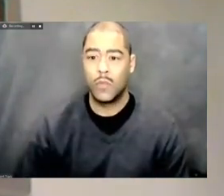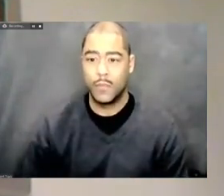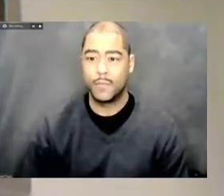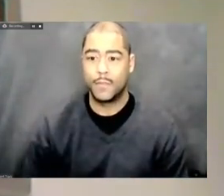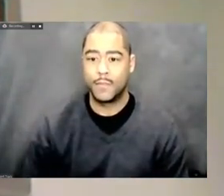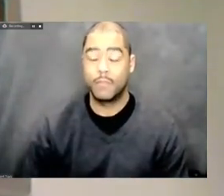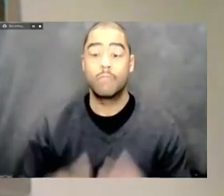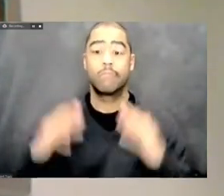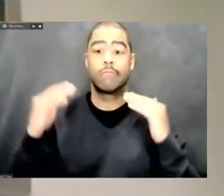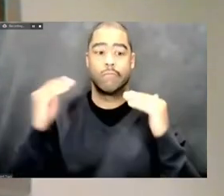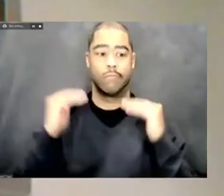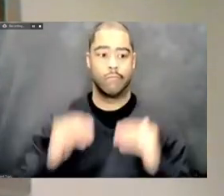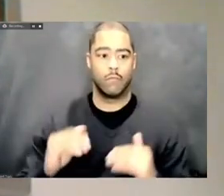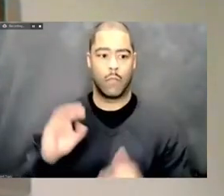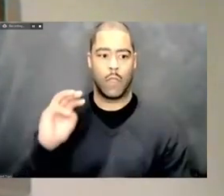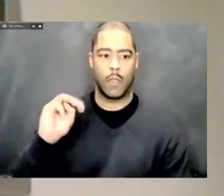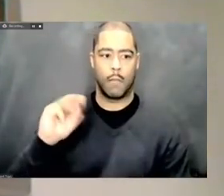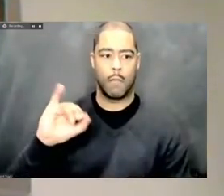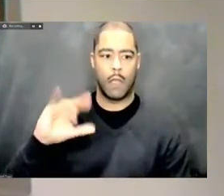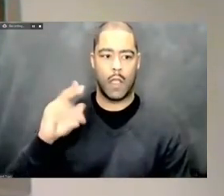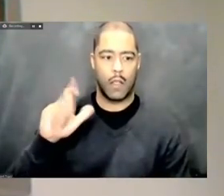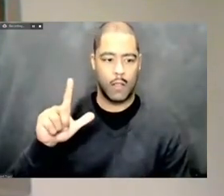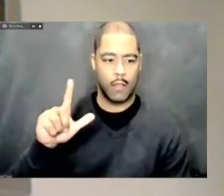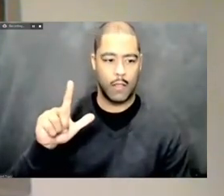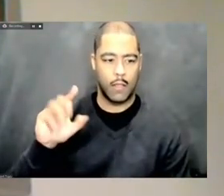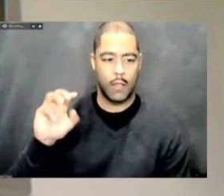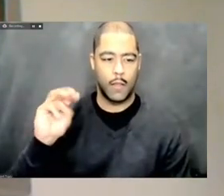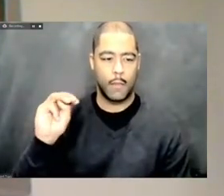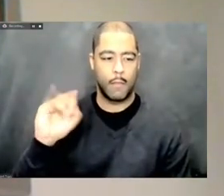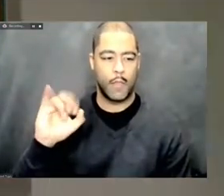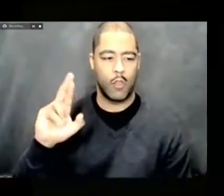moving on to Michael Mir Ayez.